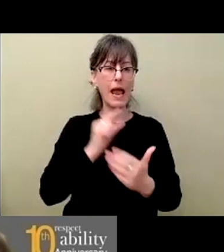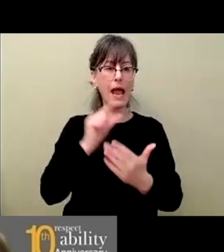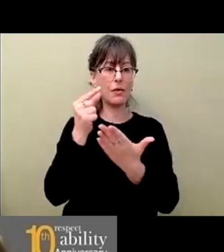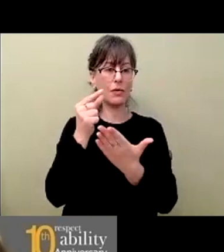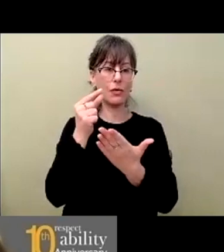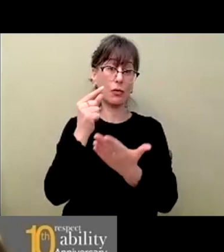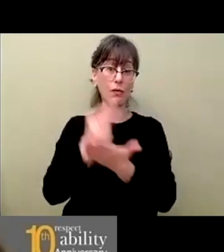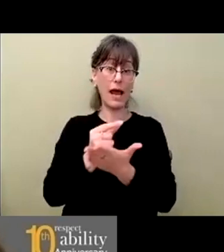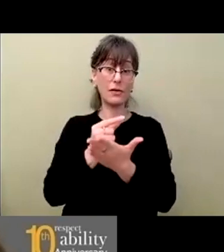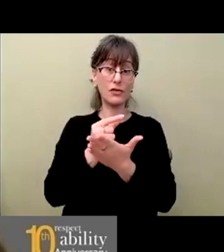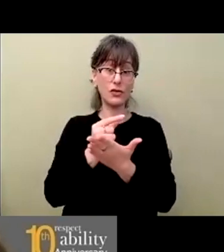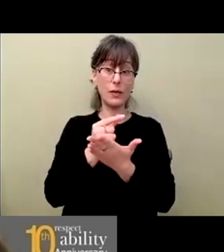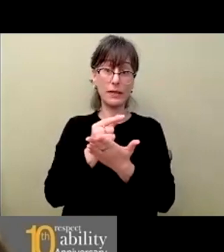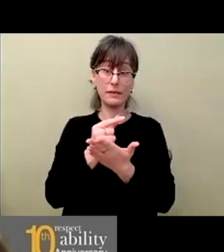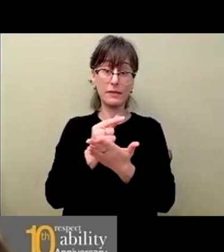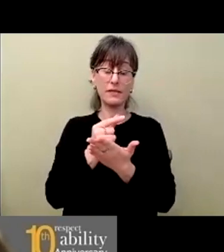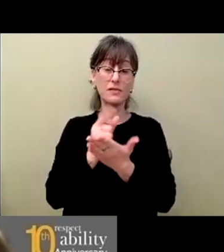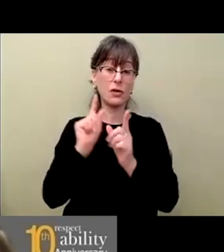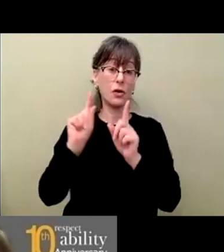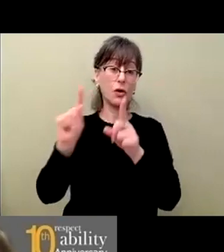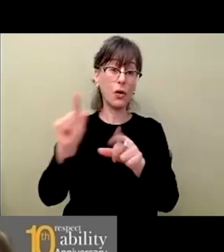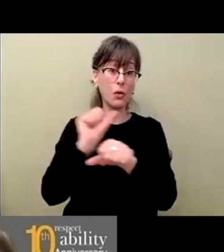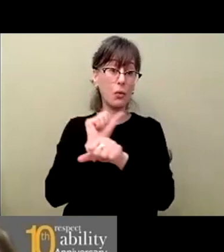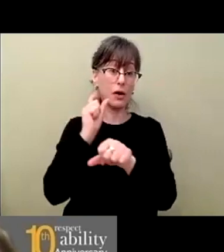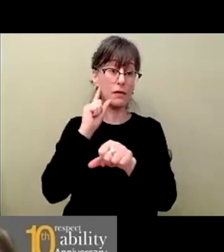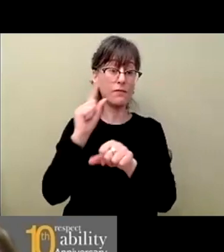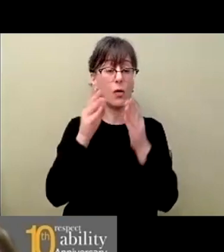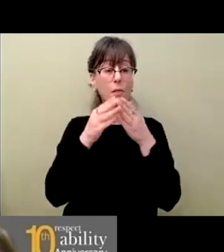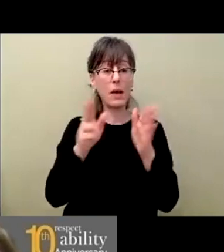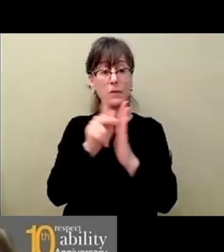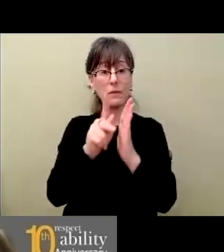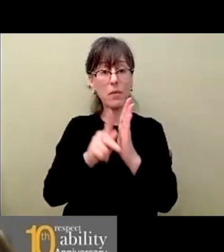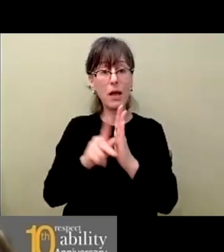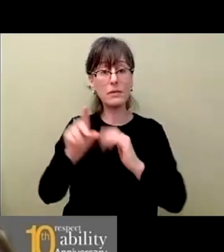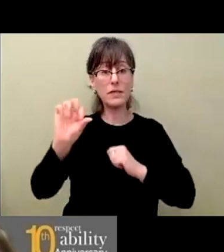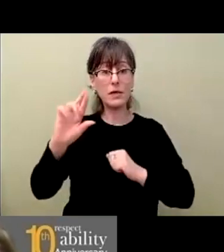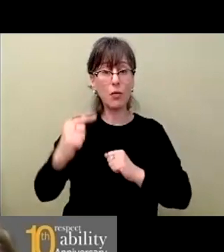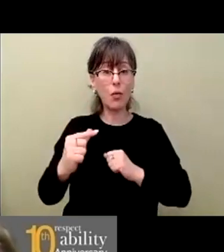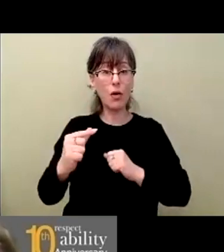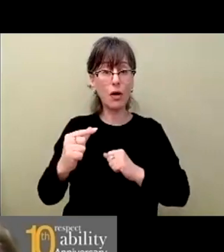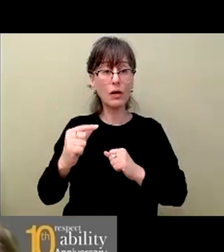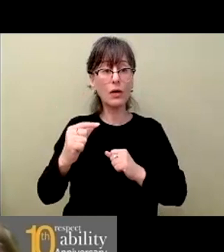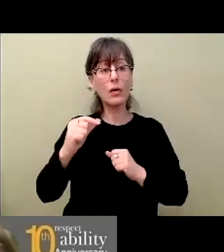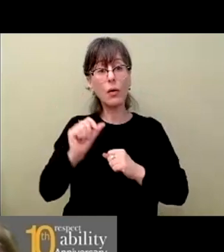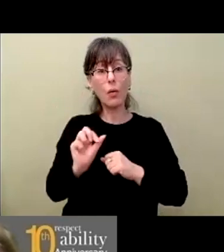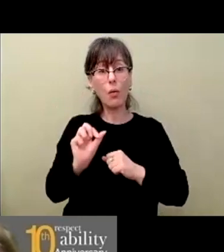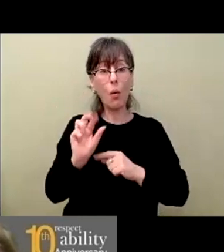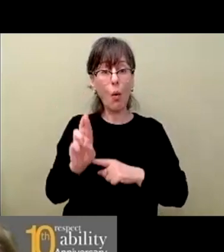program have gone on to work for public policy organizations, for